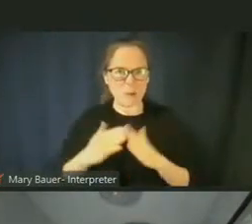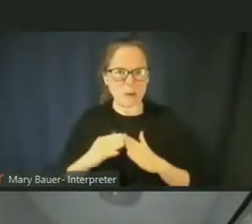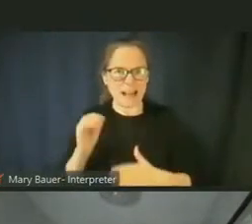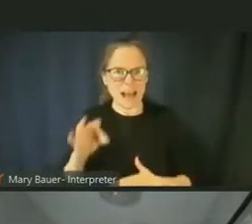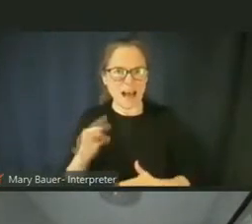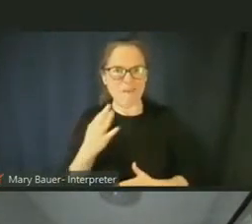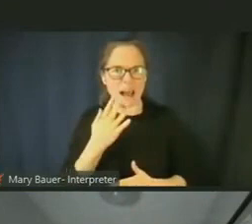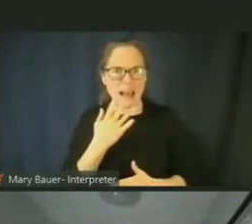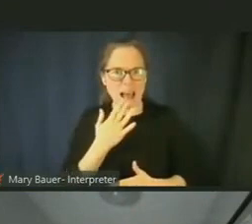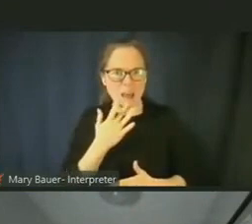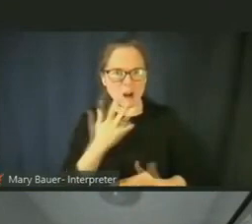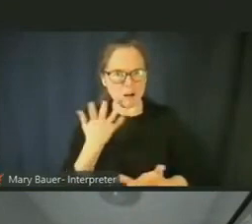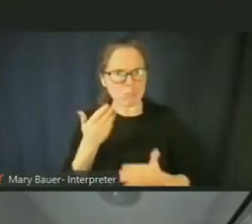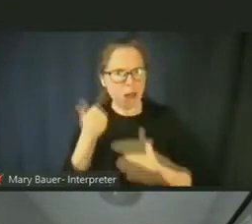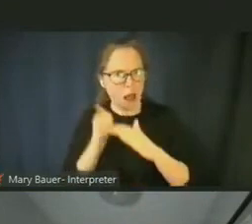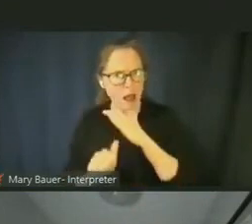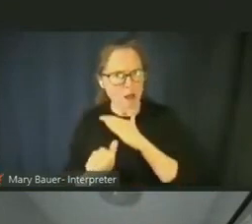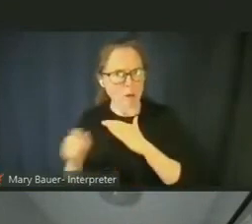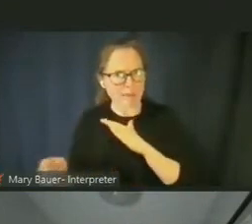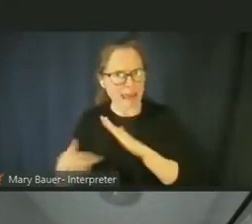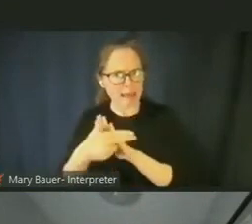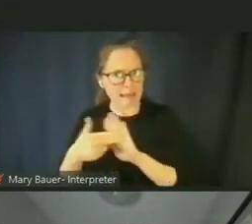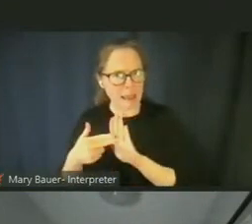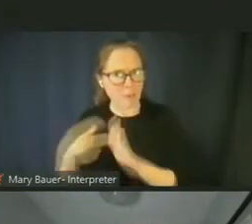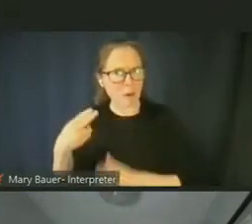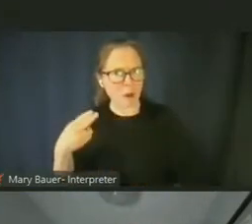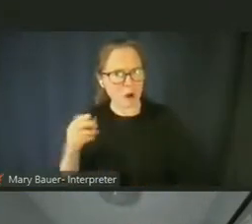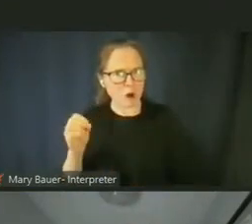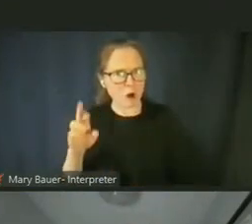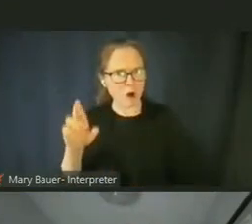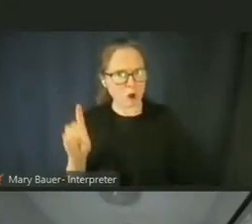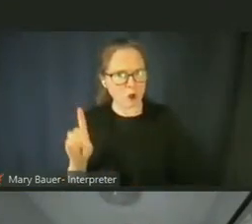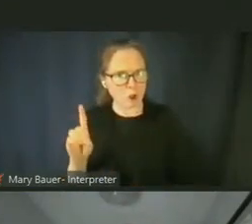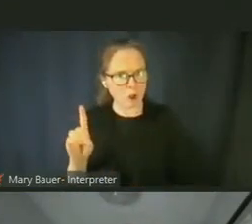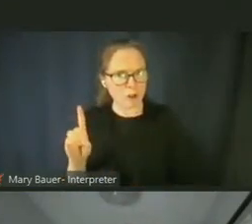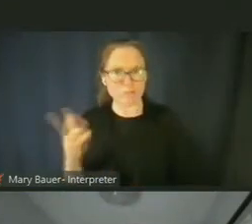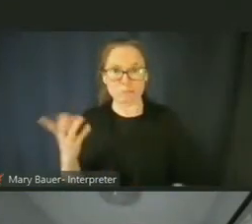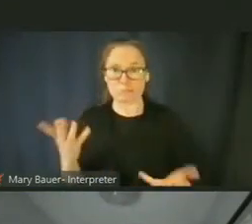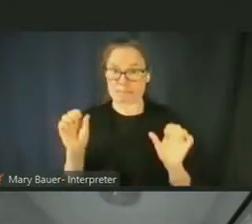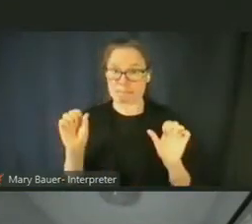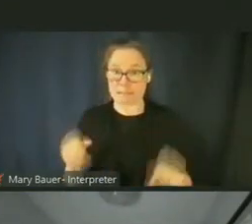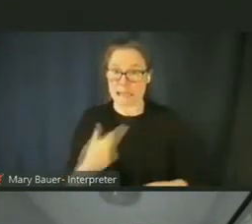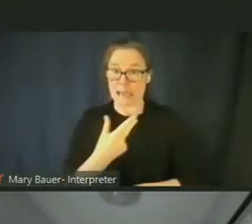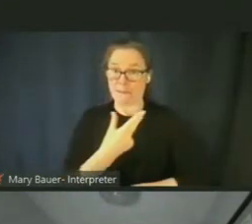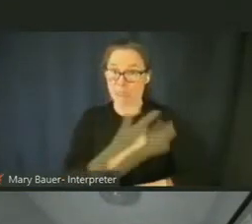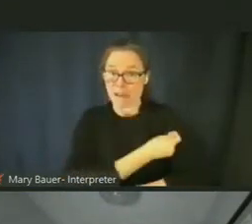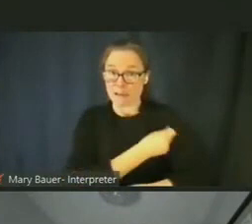herd, and what is the role, do you think, of vaccination in getting to herd immunity?